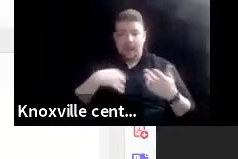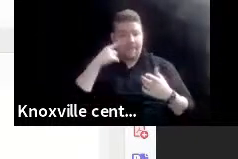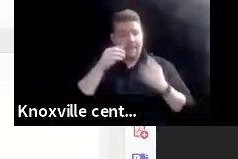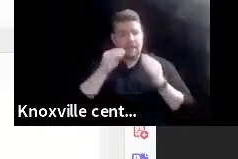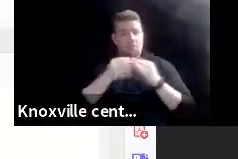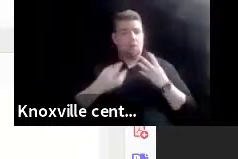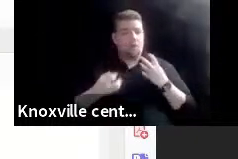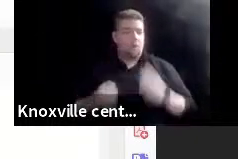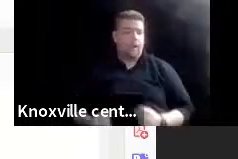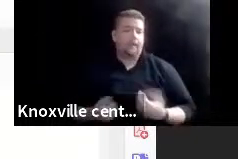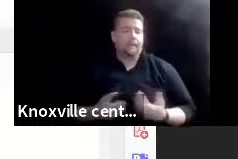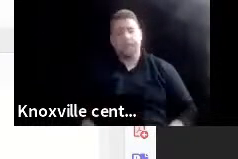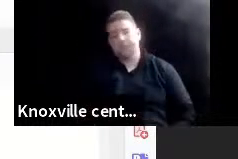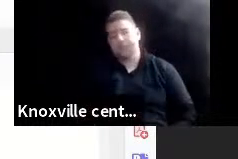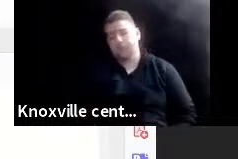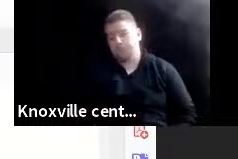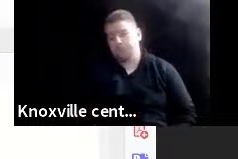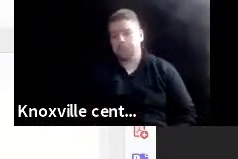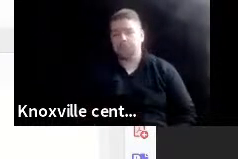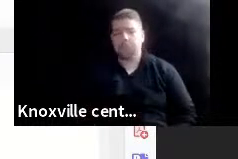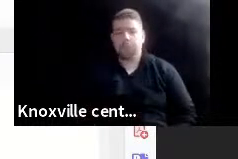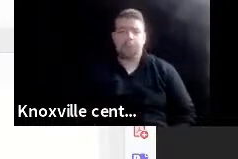weight.